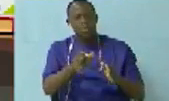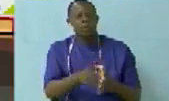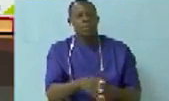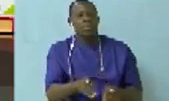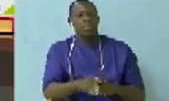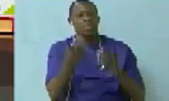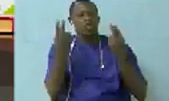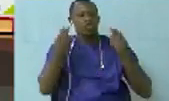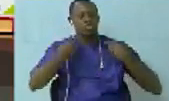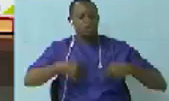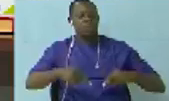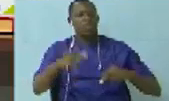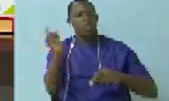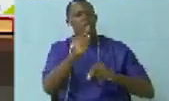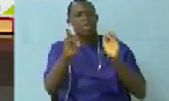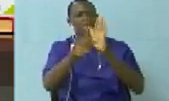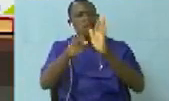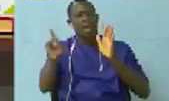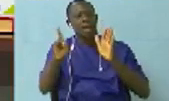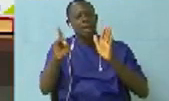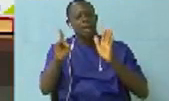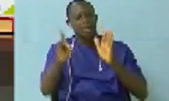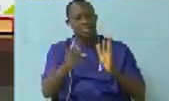Dressed in what type of uniform? We